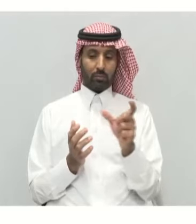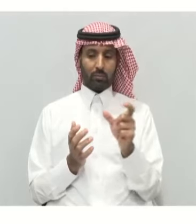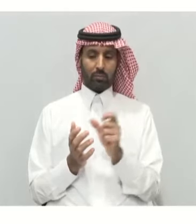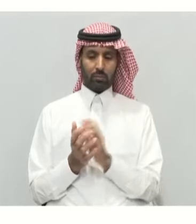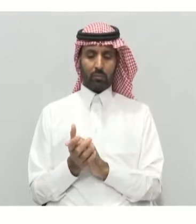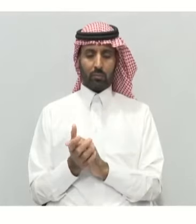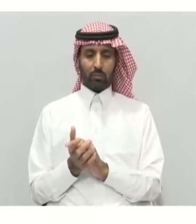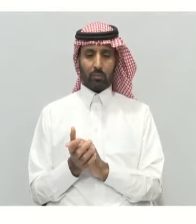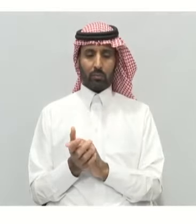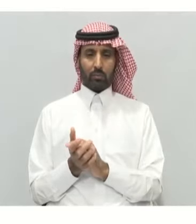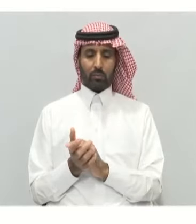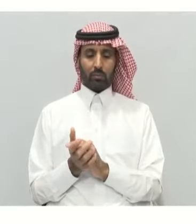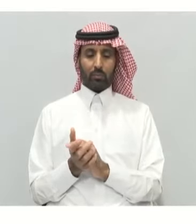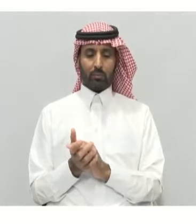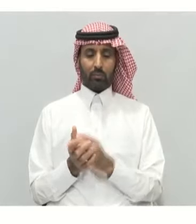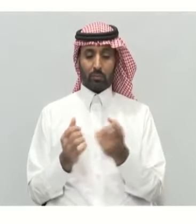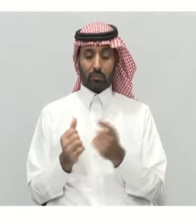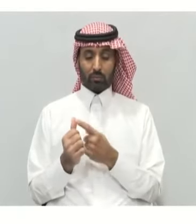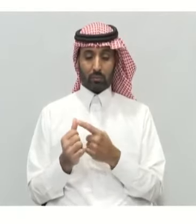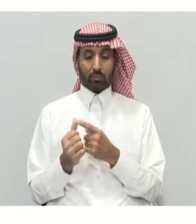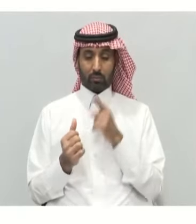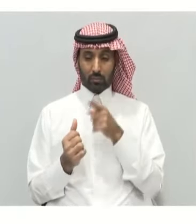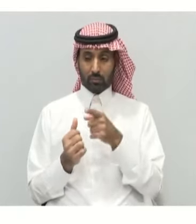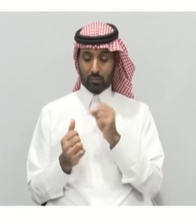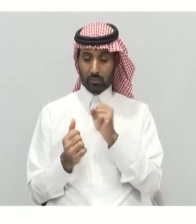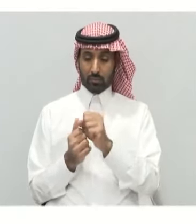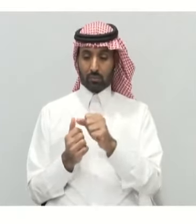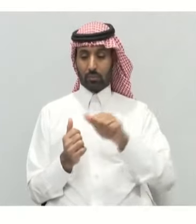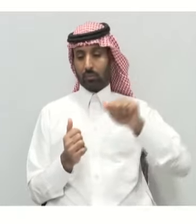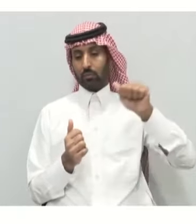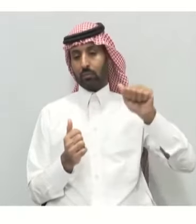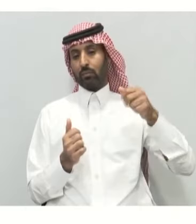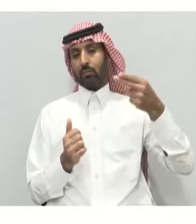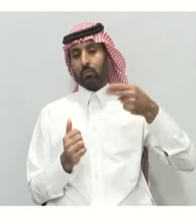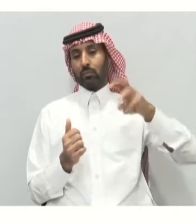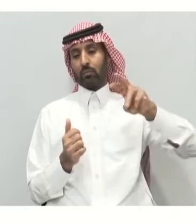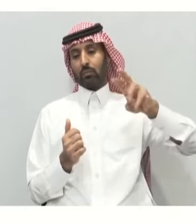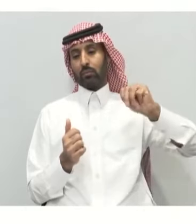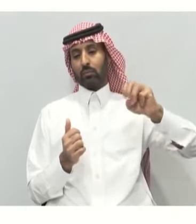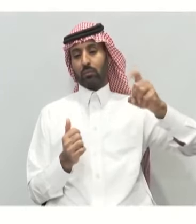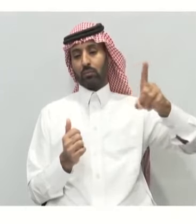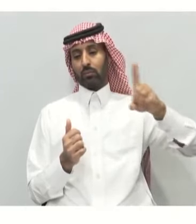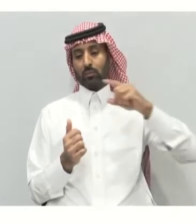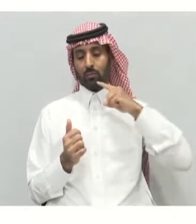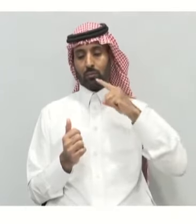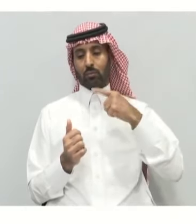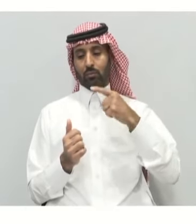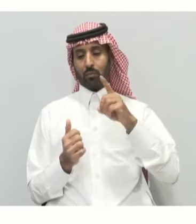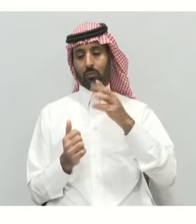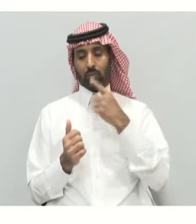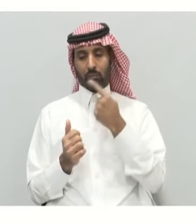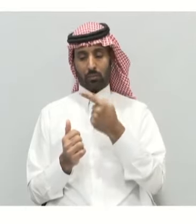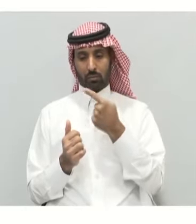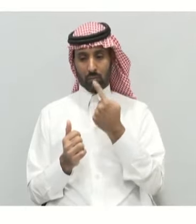our short questions. So I'll give you an example for the first one. Does Ahmed take Spanish? Does Ahmed take